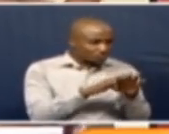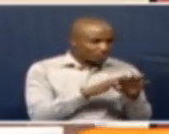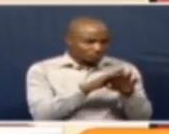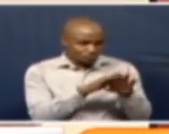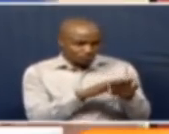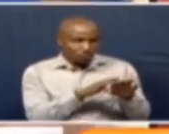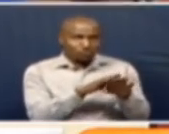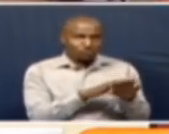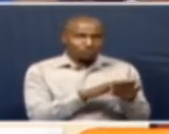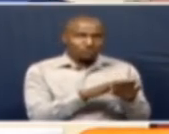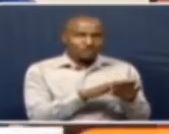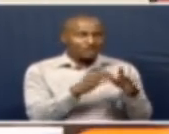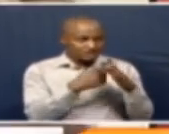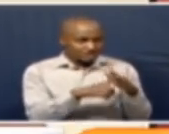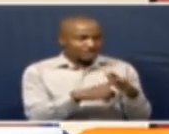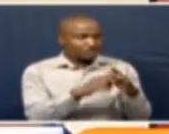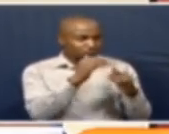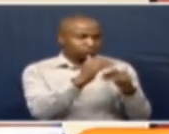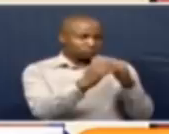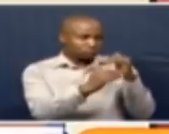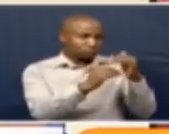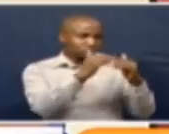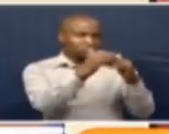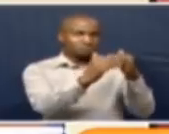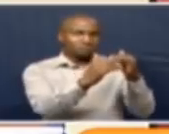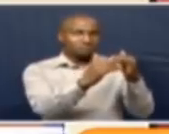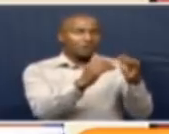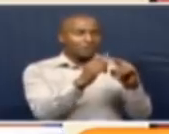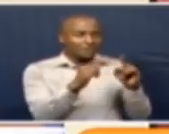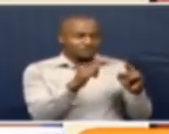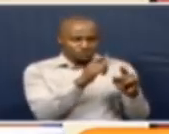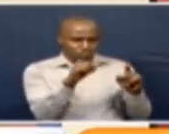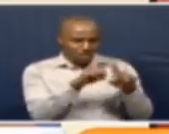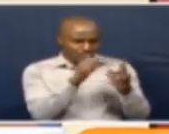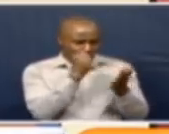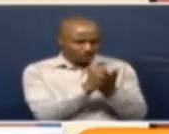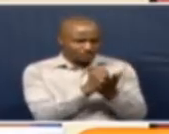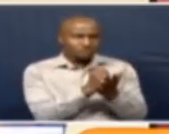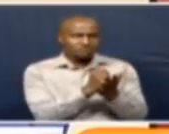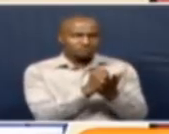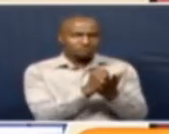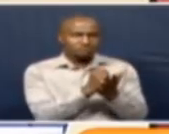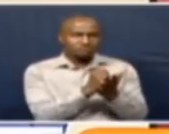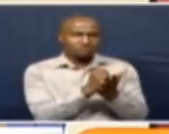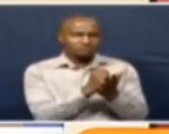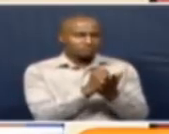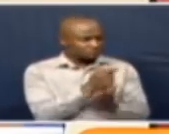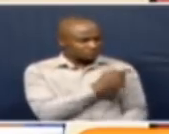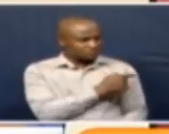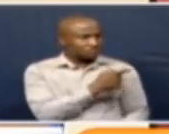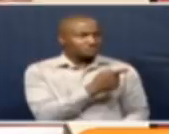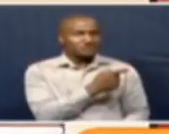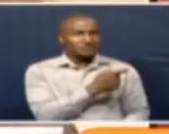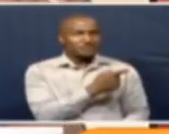know, start small and eventually you'll get there. But you guys as agency have been singled out as the culprits. Sheila here actually singled